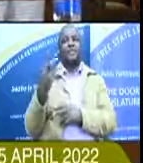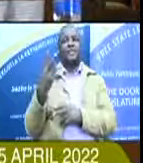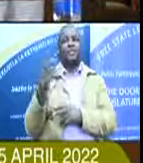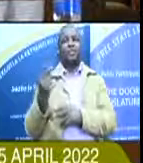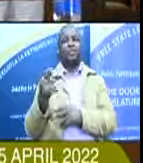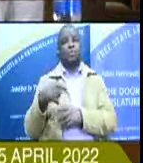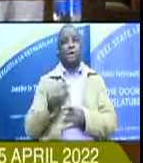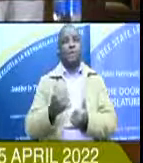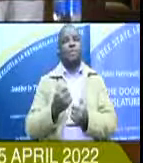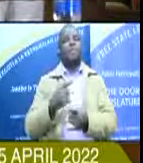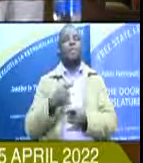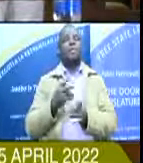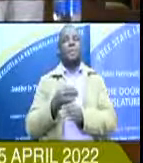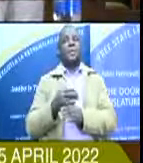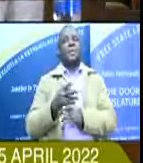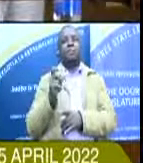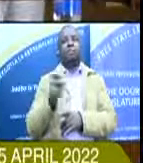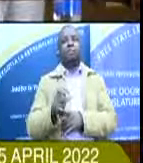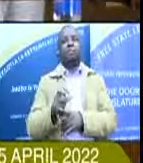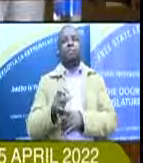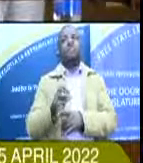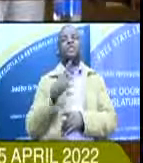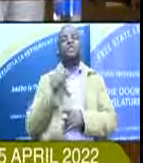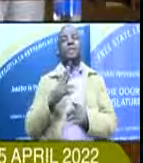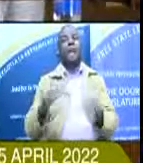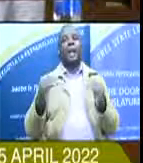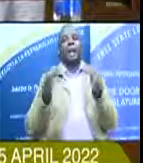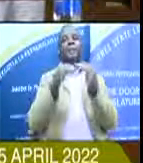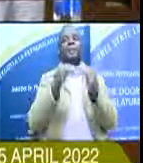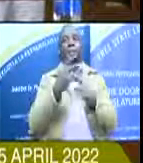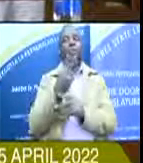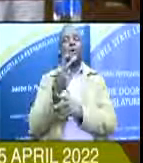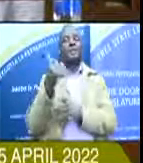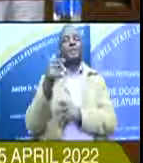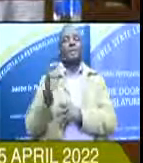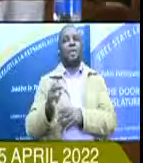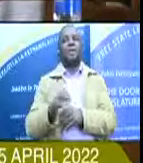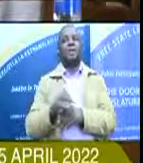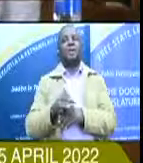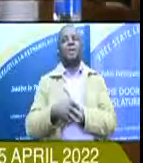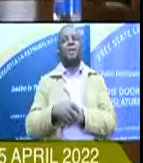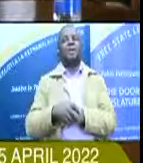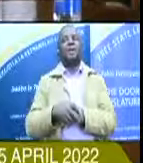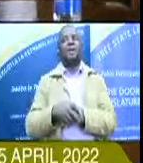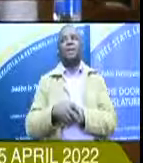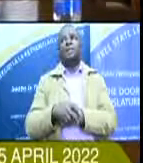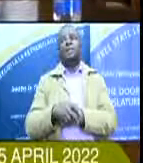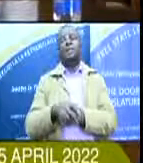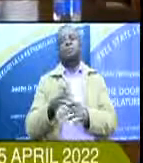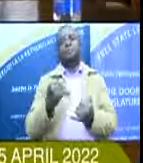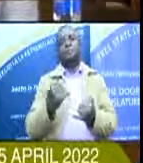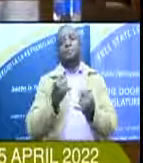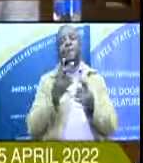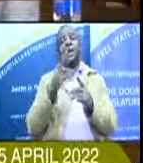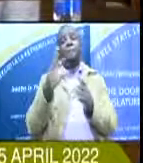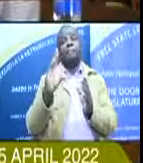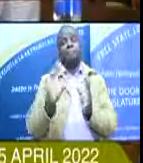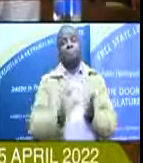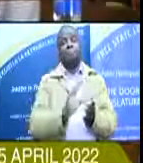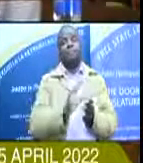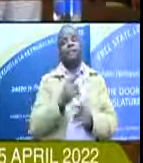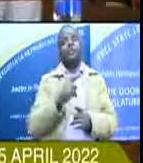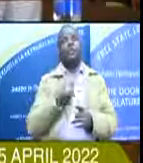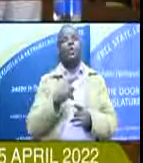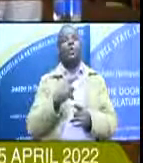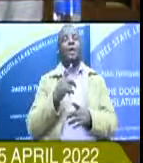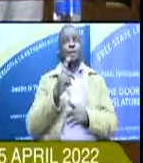5,252 vacant, which equates to a vacancy rate of 26%, which is too high. The allocation for compensation